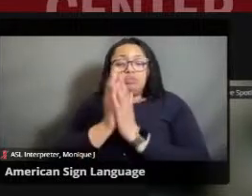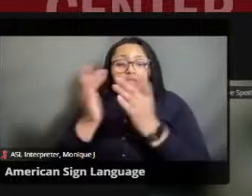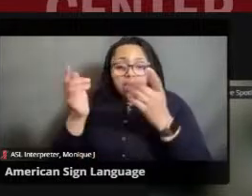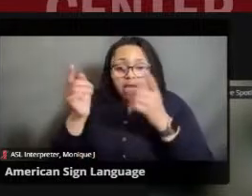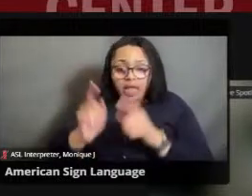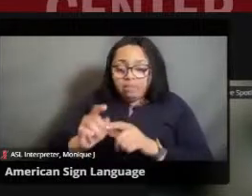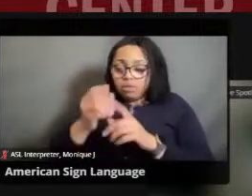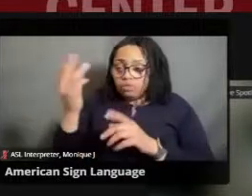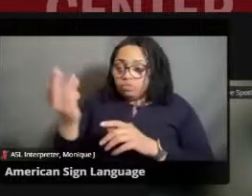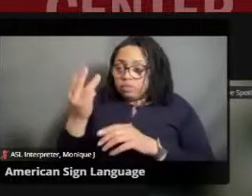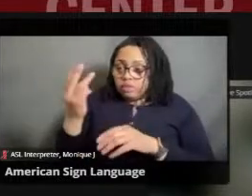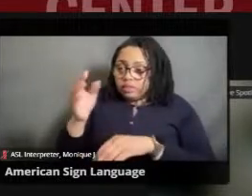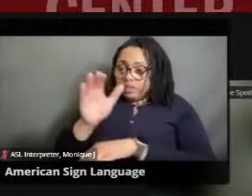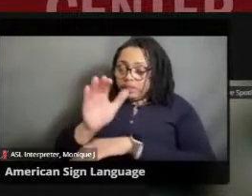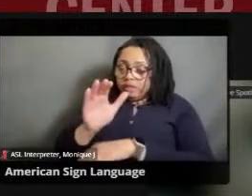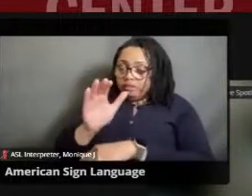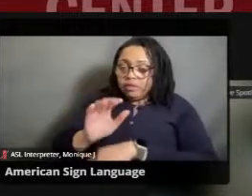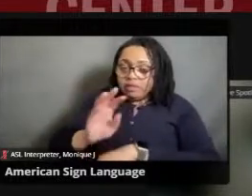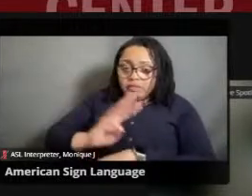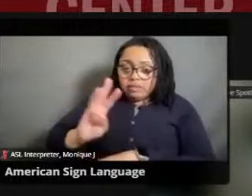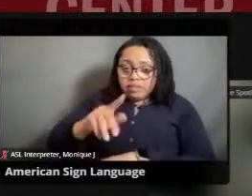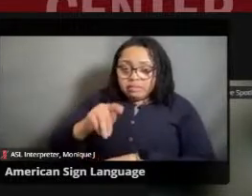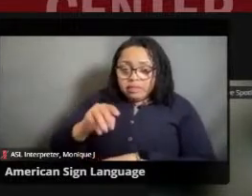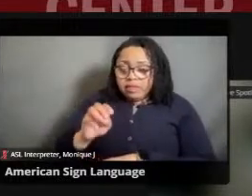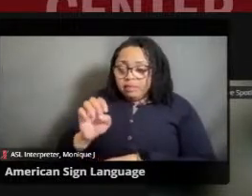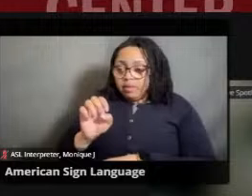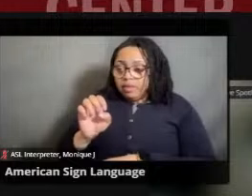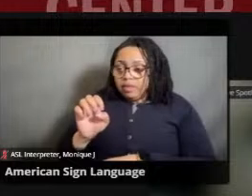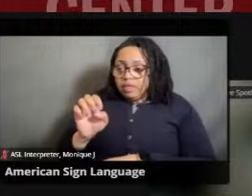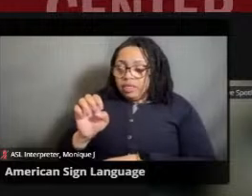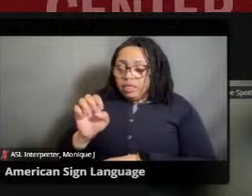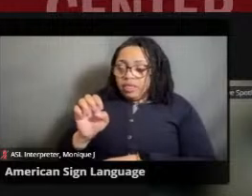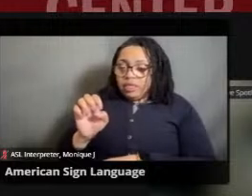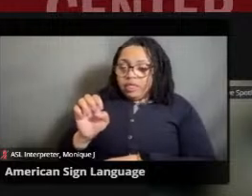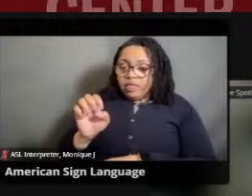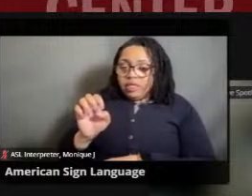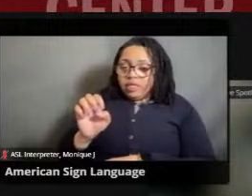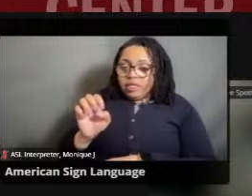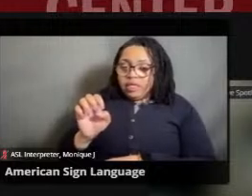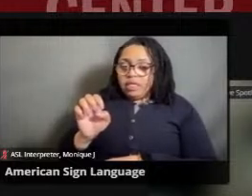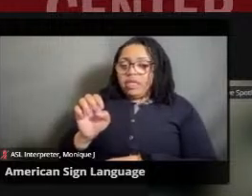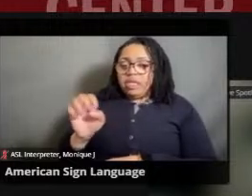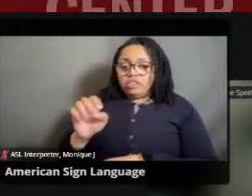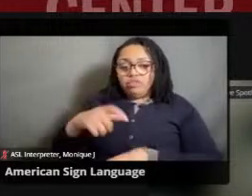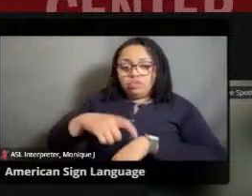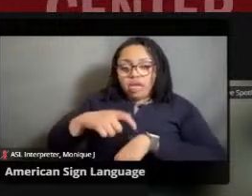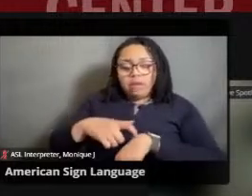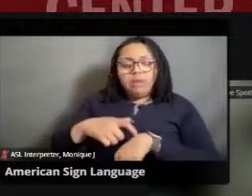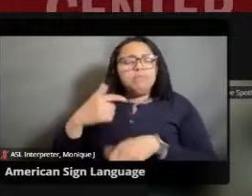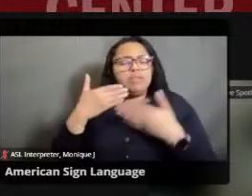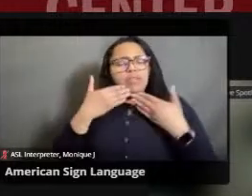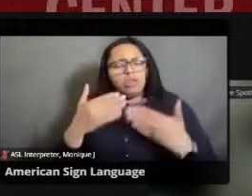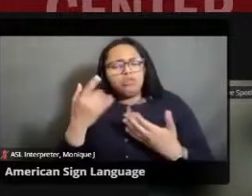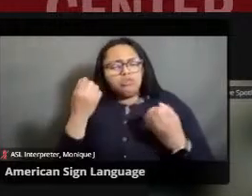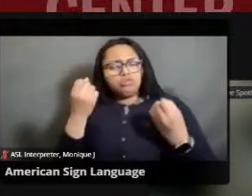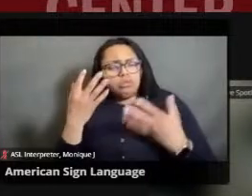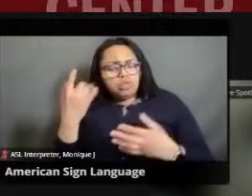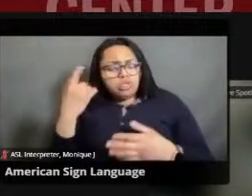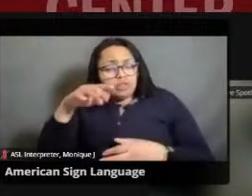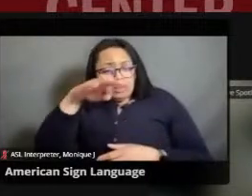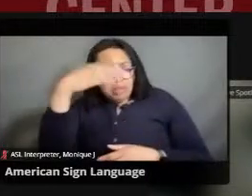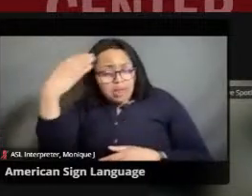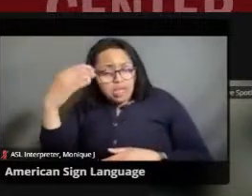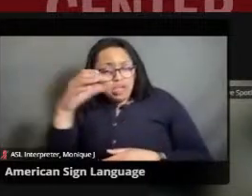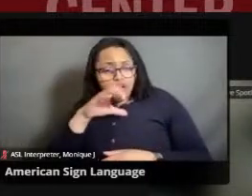Wednesday evenings at 6 p.m. Eastern. Thank you so much to Black Christians for Palestine for holding down that space during